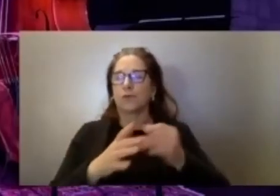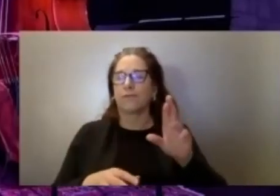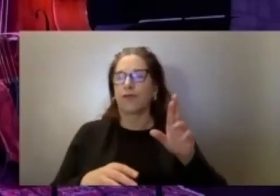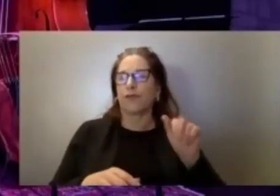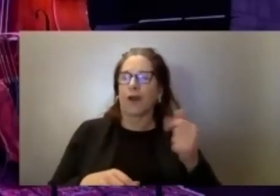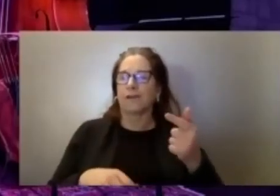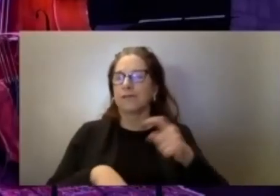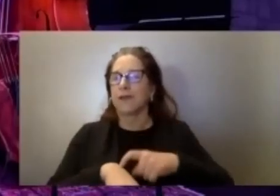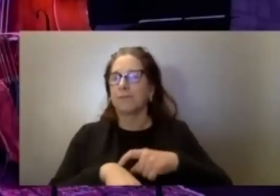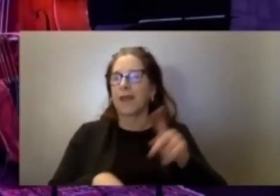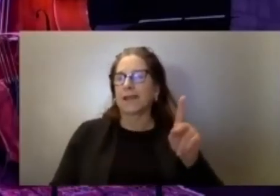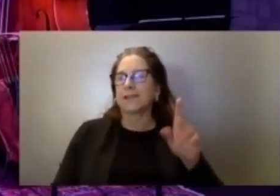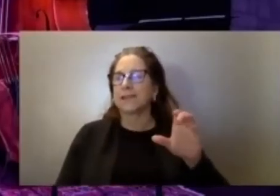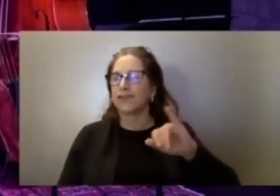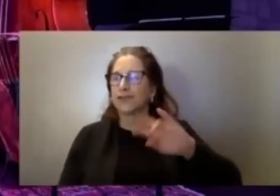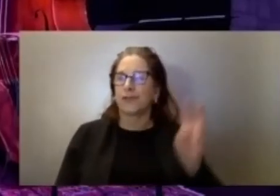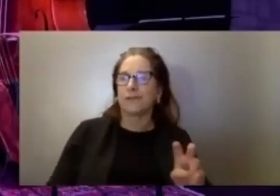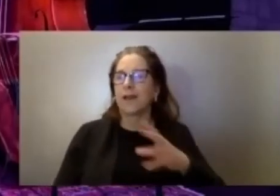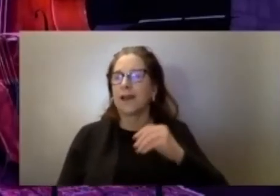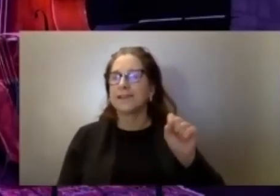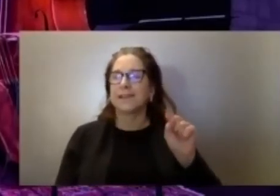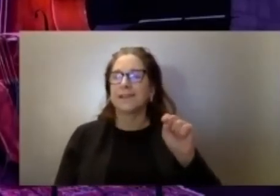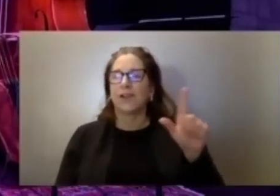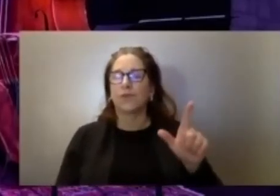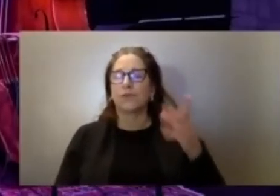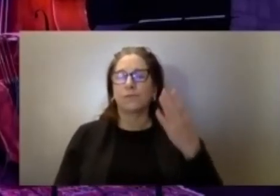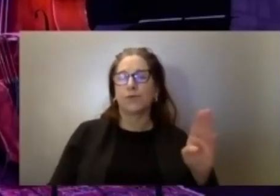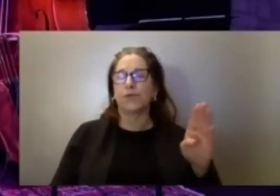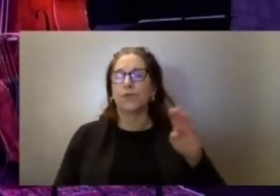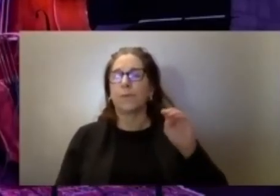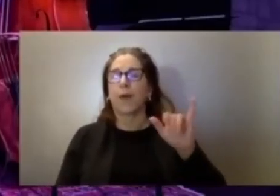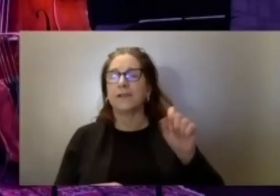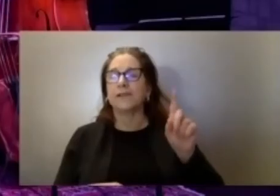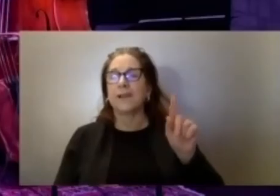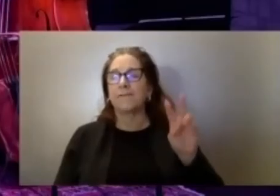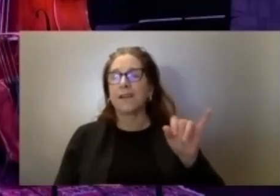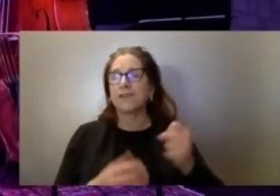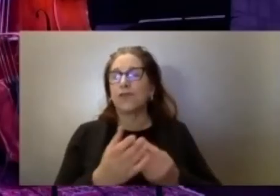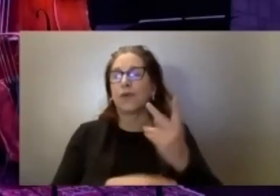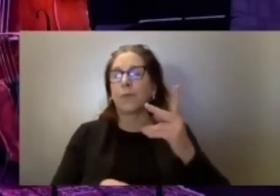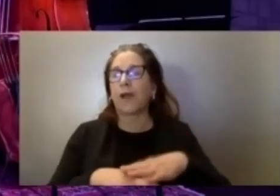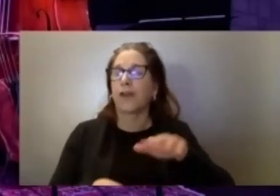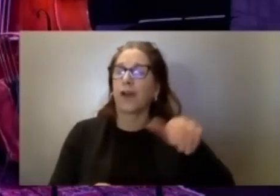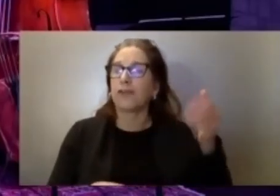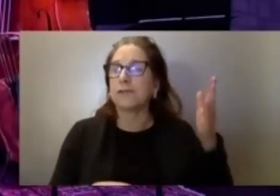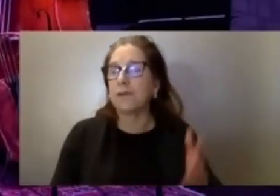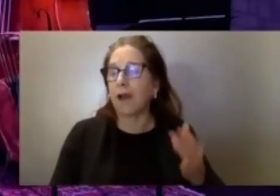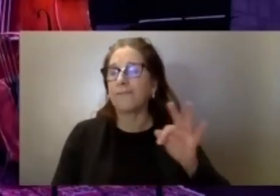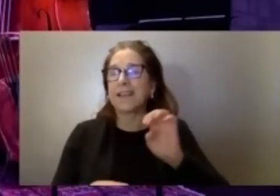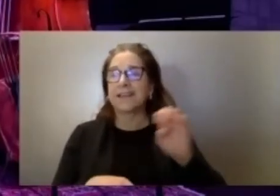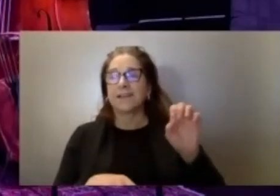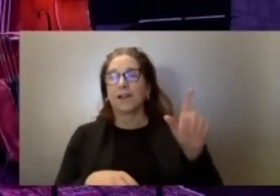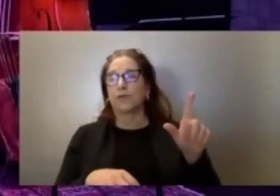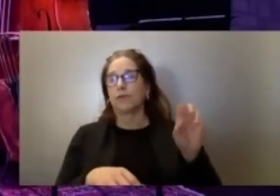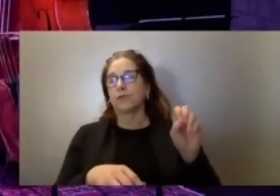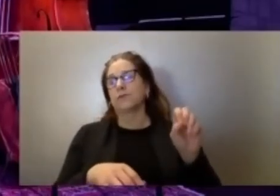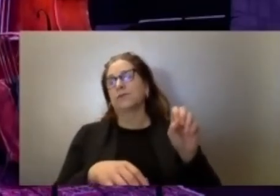ragtime, Kansas City jazz and St. Louis blues. Miles Davis grew up on the other side of East